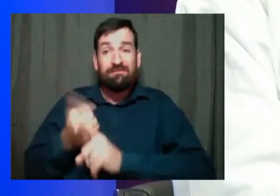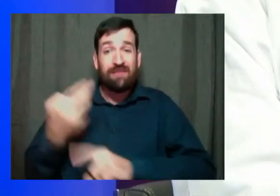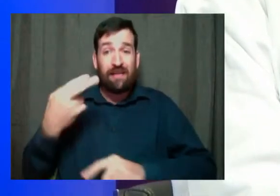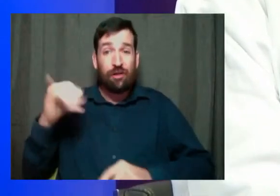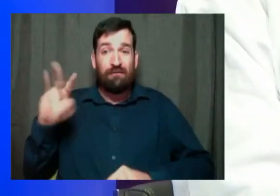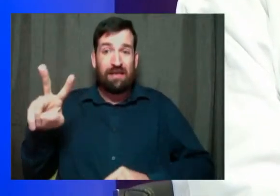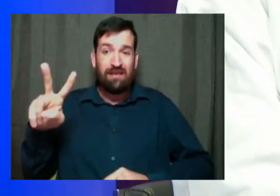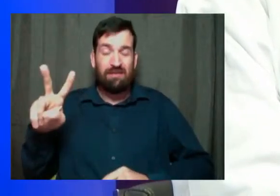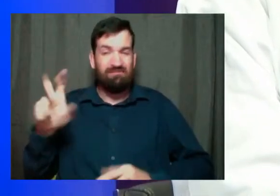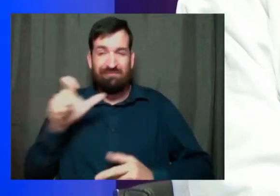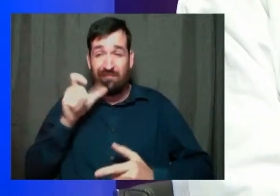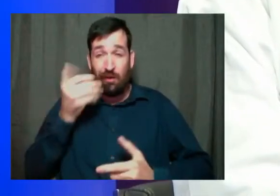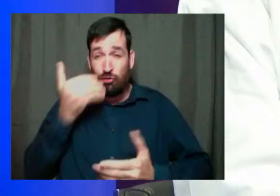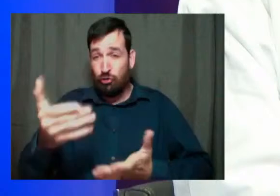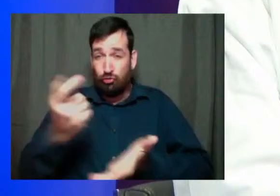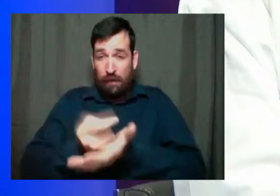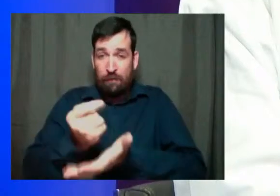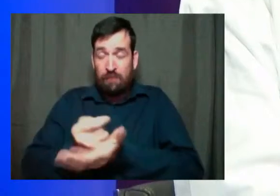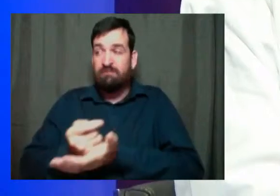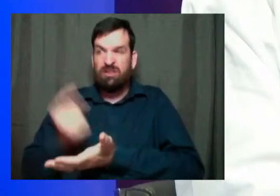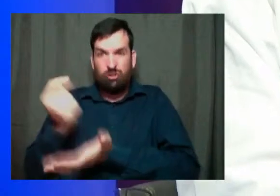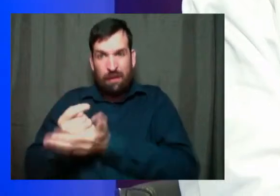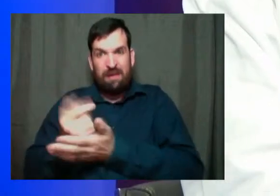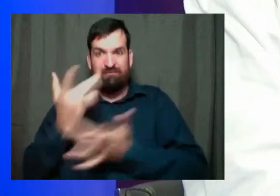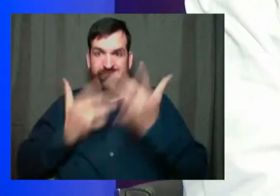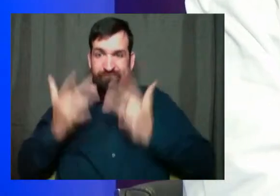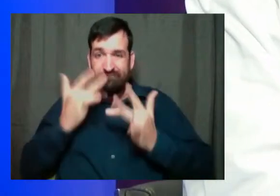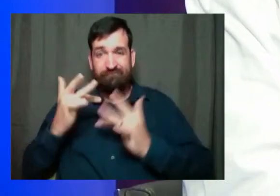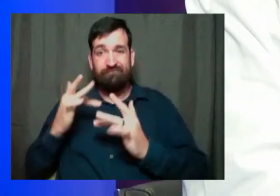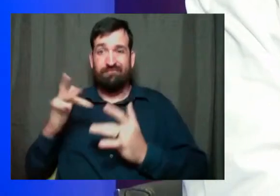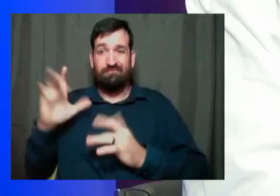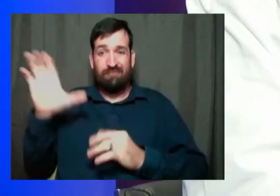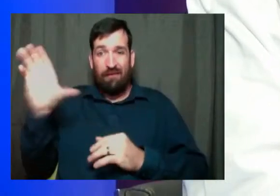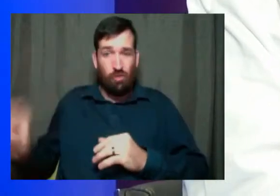and treatment is scarcer in Africa than it is in the U.S.